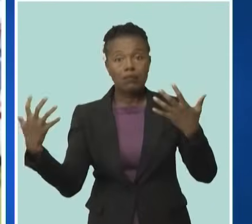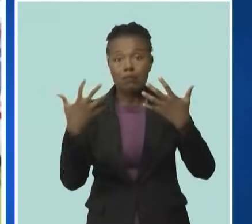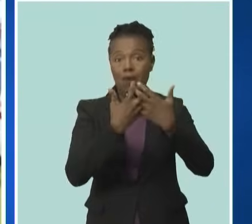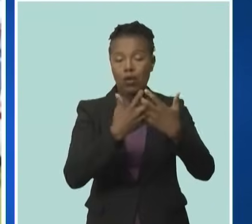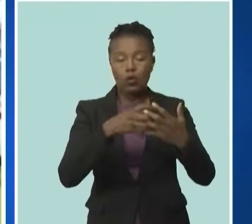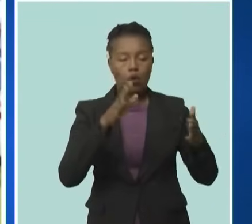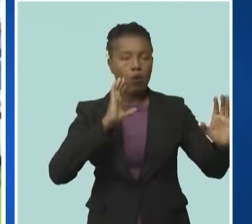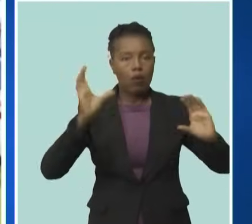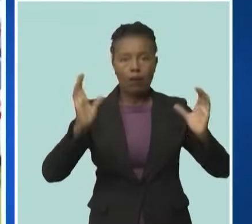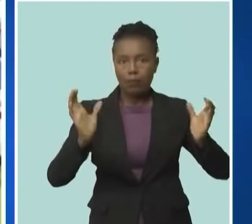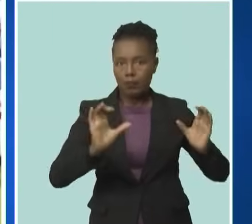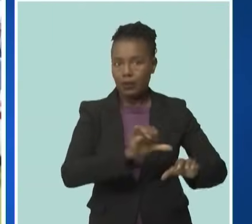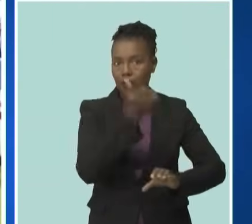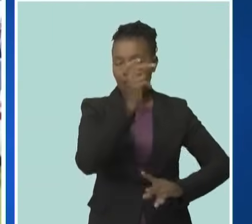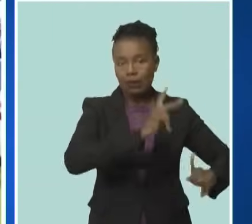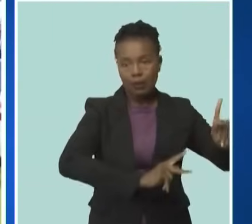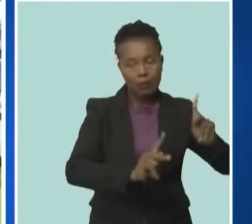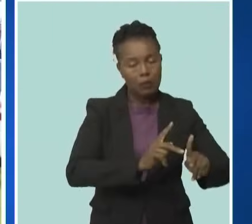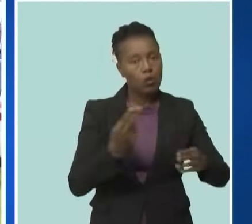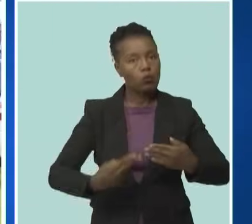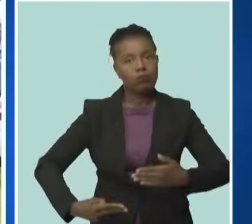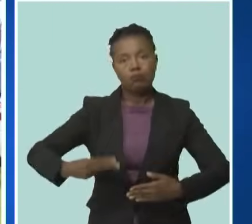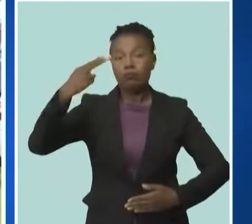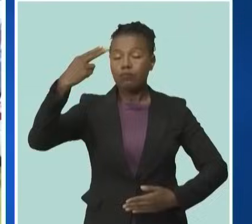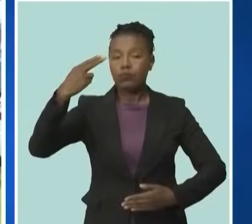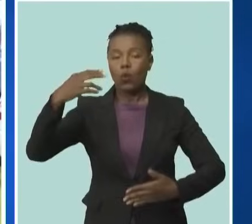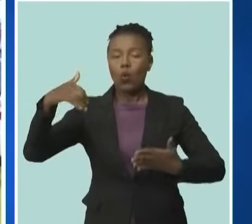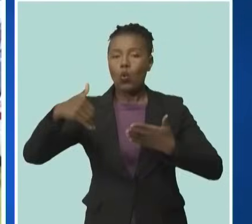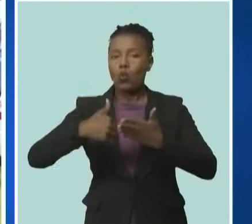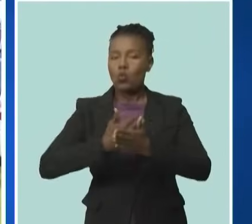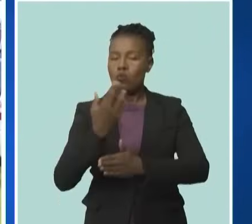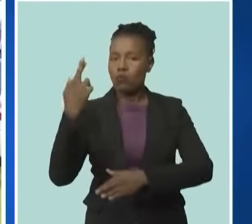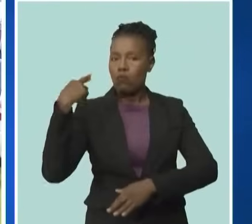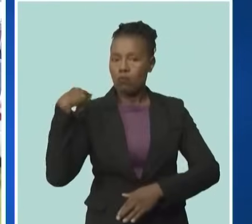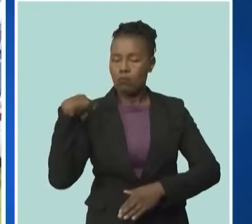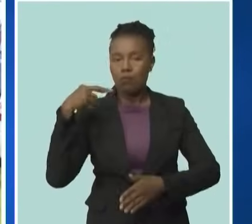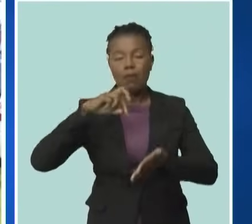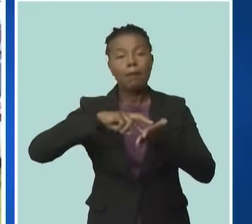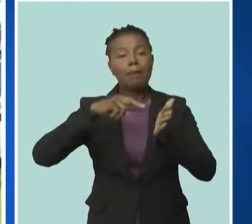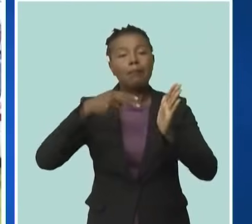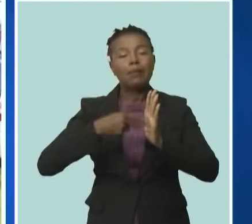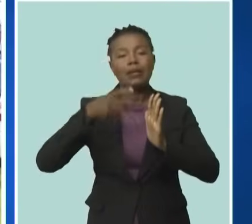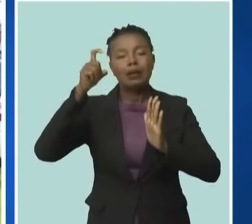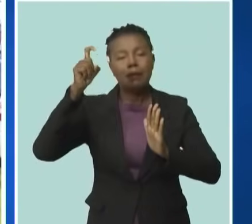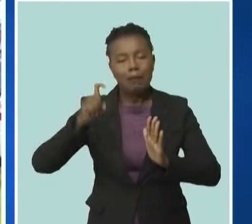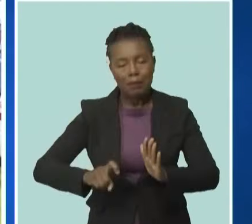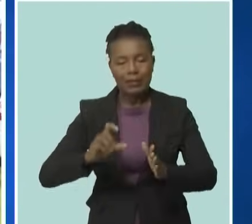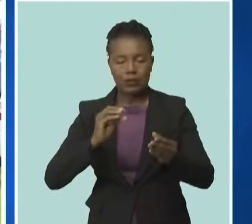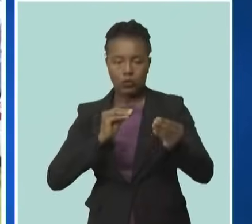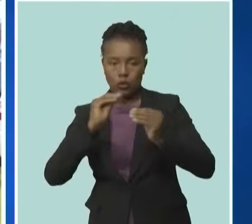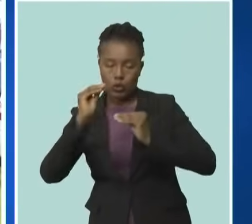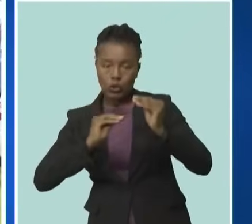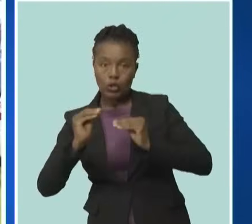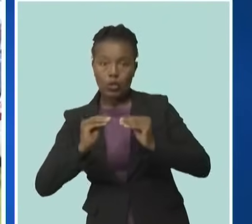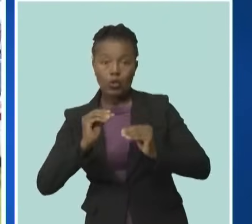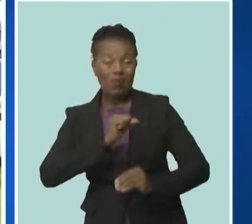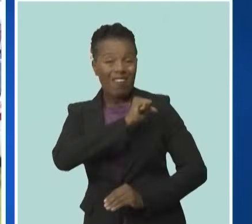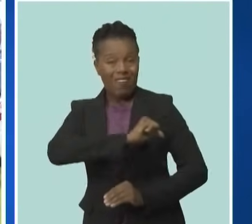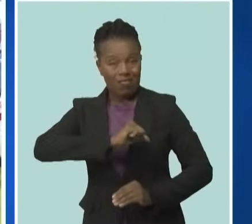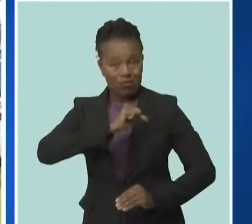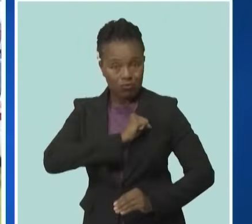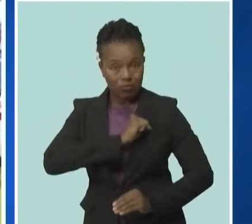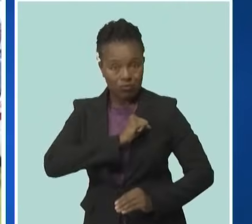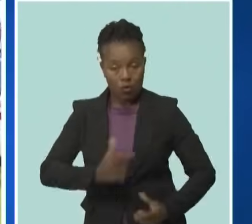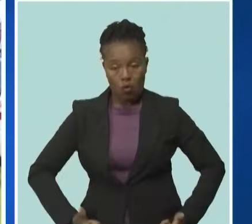general public. Your new role demands significant adjustments in attitudes, lifestyle, and